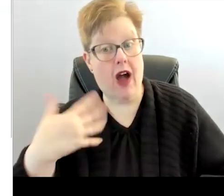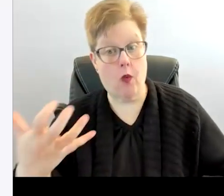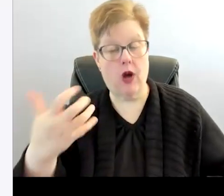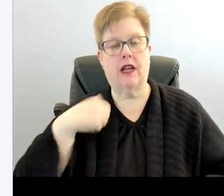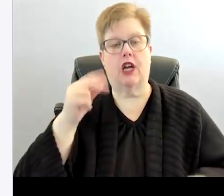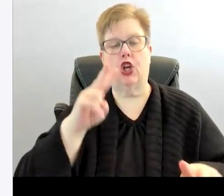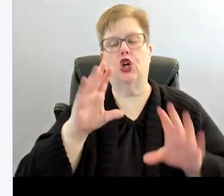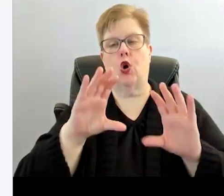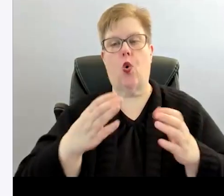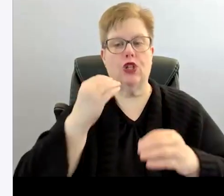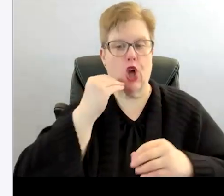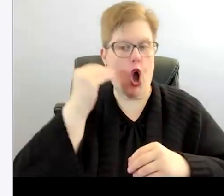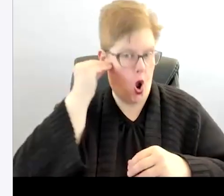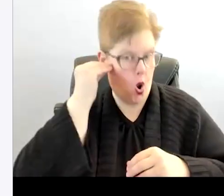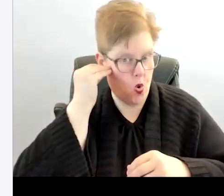course home